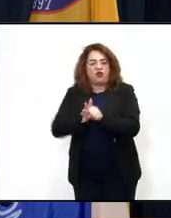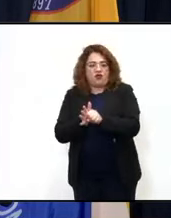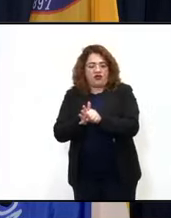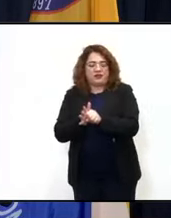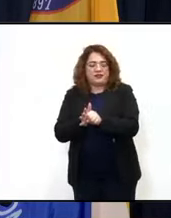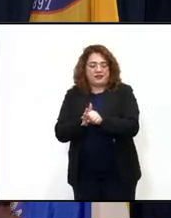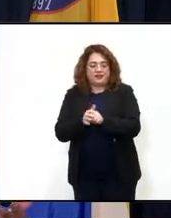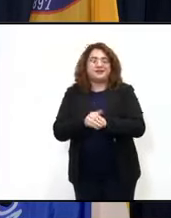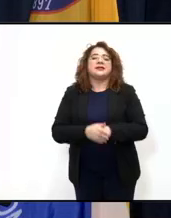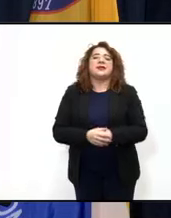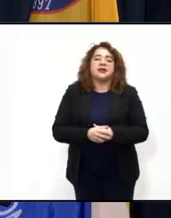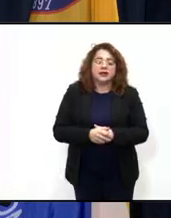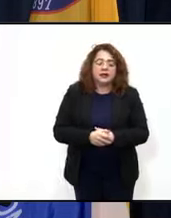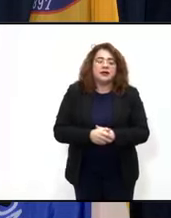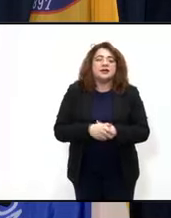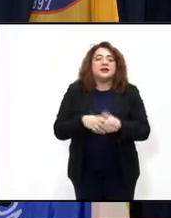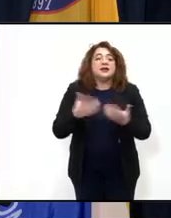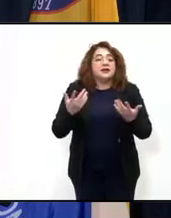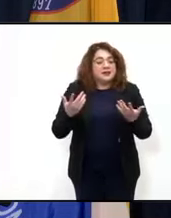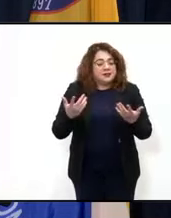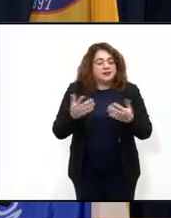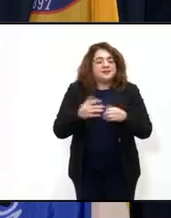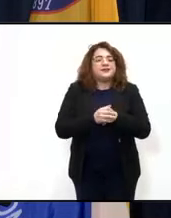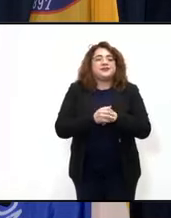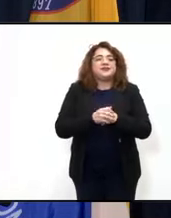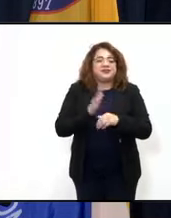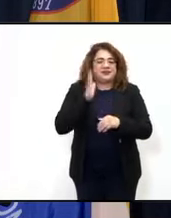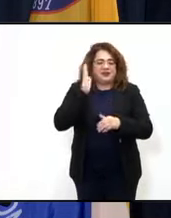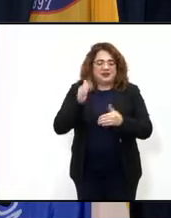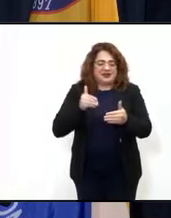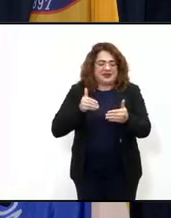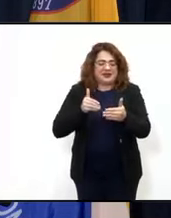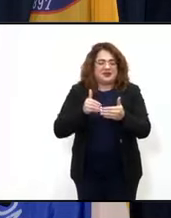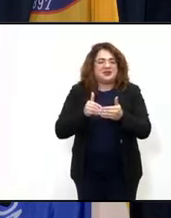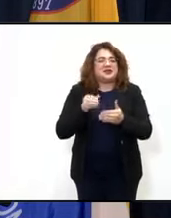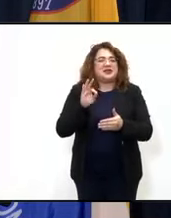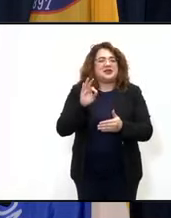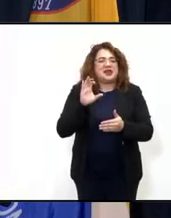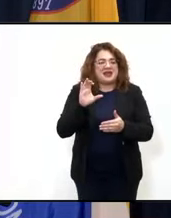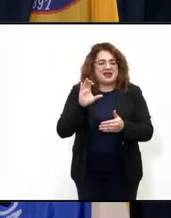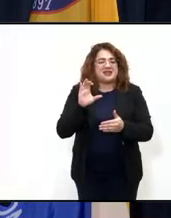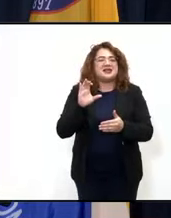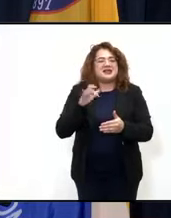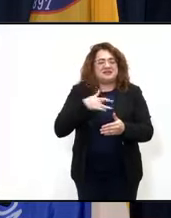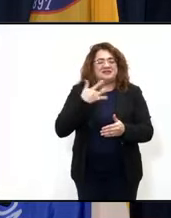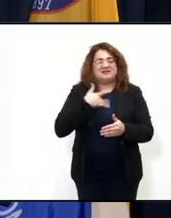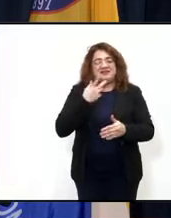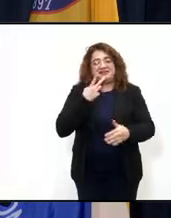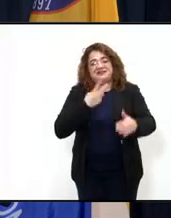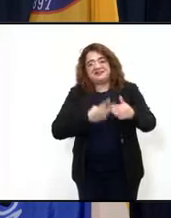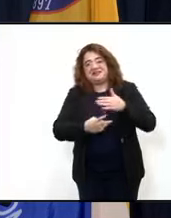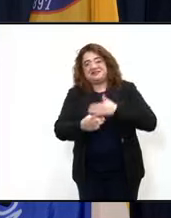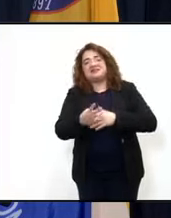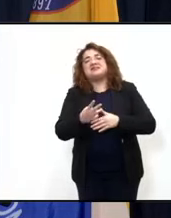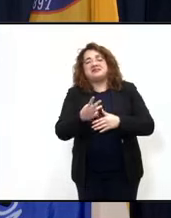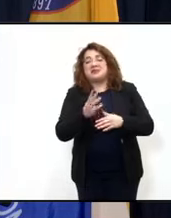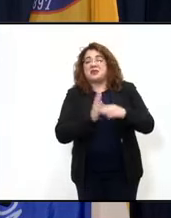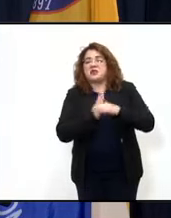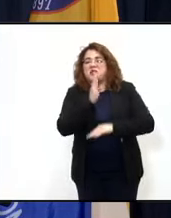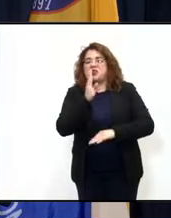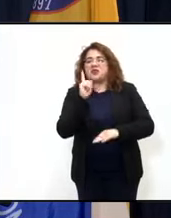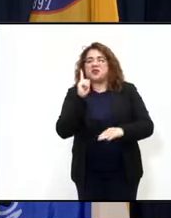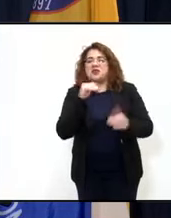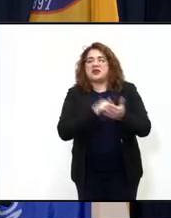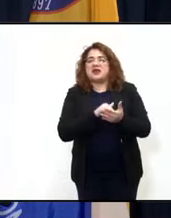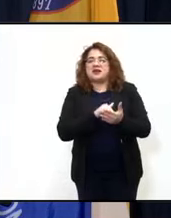are reaching now a point where we are going to hit 900, and we're going to go beyond that, unfortunately. And as a reminder, that